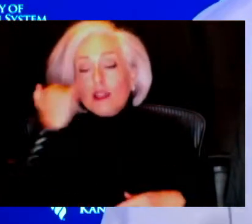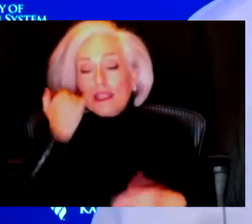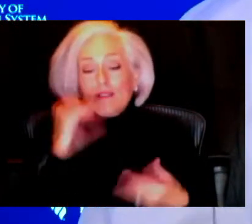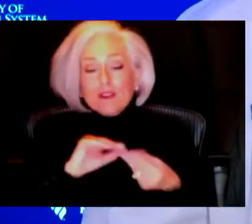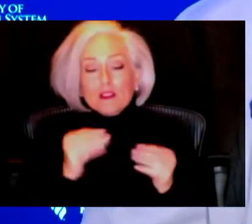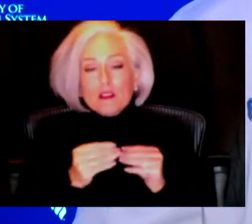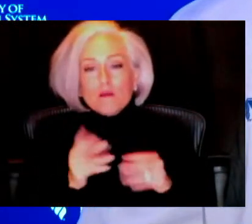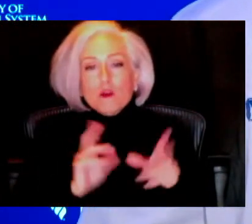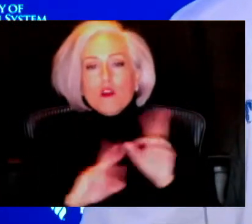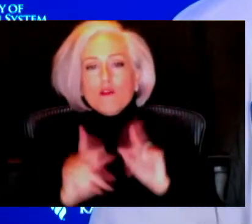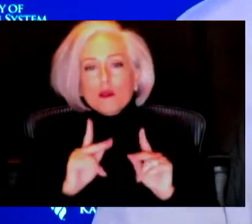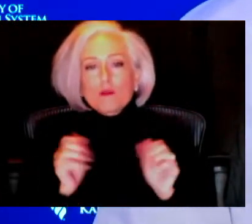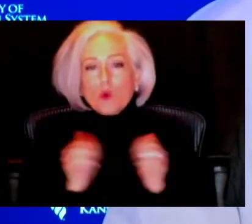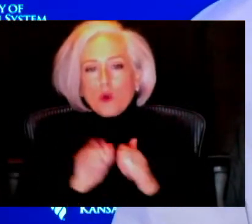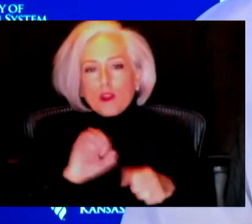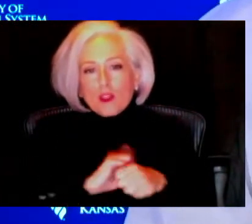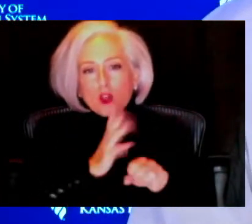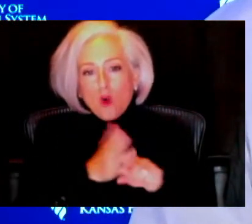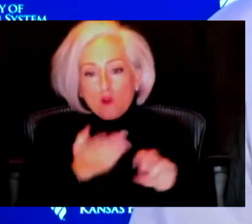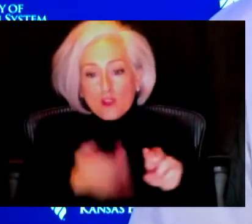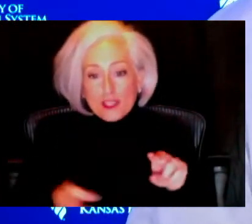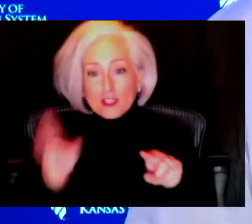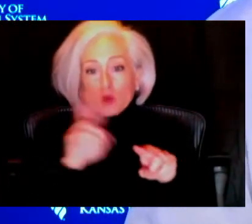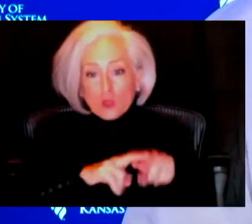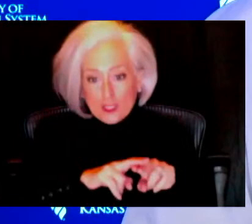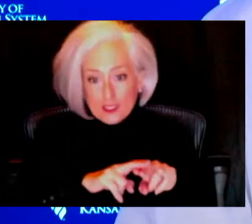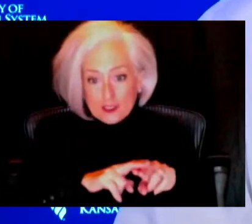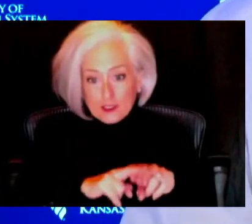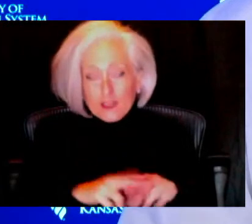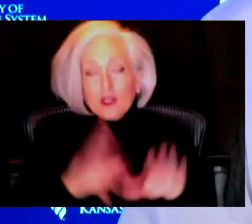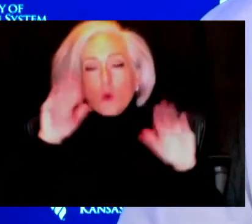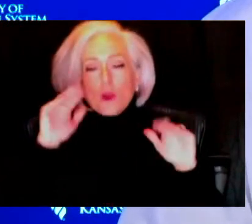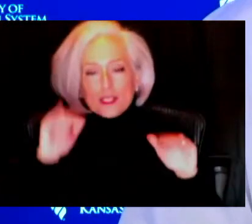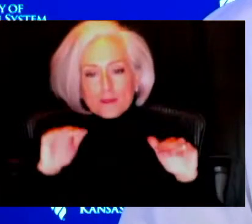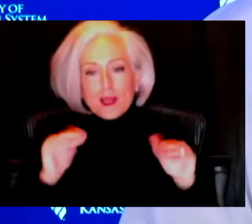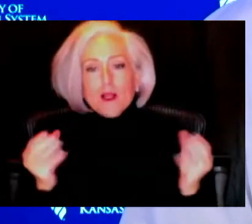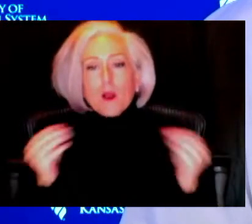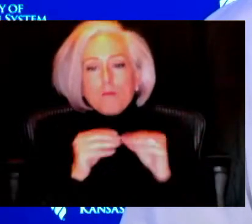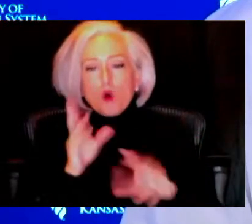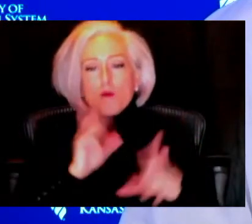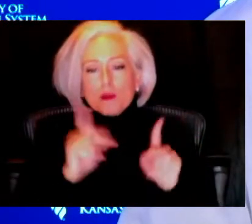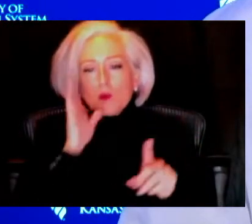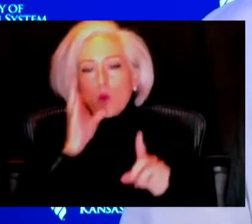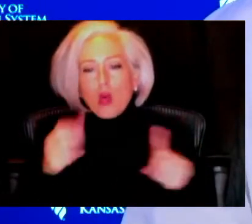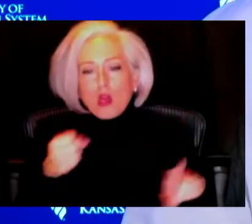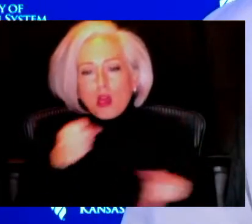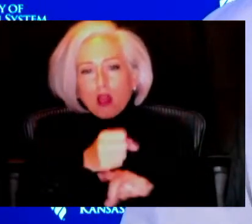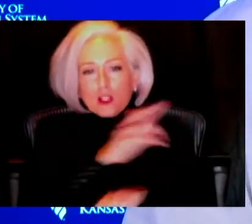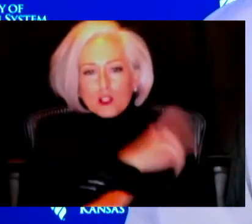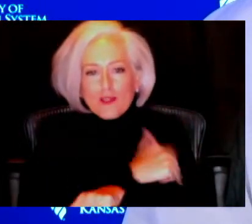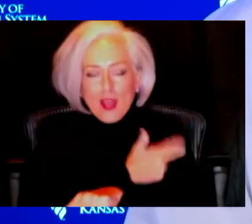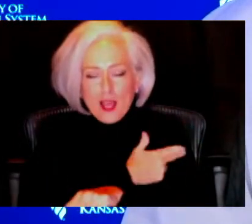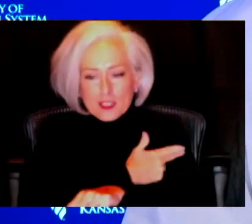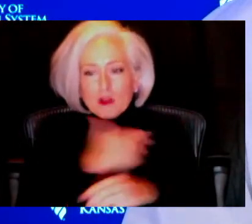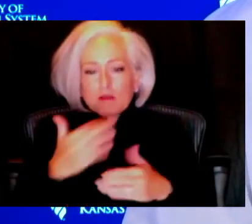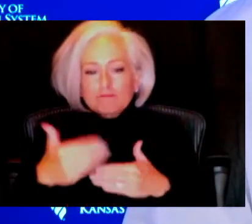then we have to expect that those hospitalizations will follow. And that's really what we are trying to protect people from, is going to the hospital, going to the ICU. And that's why